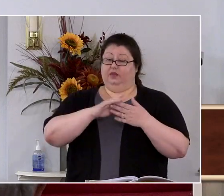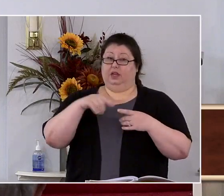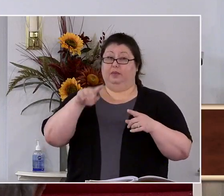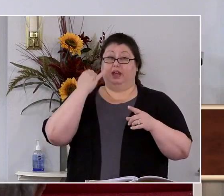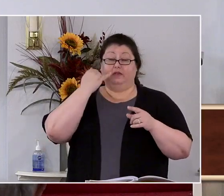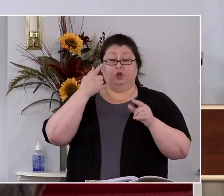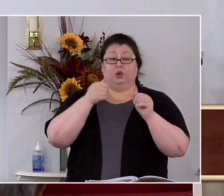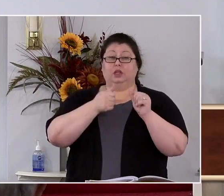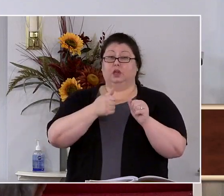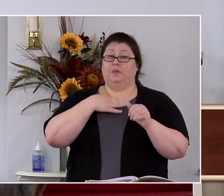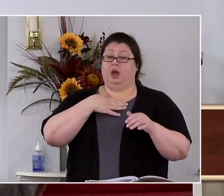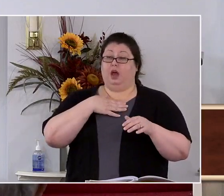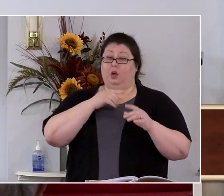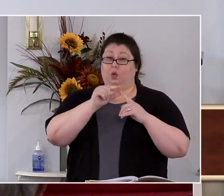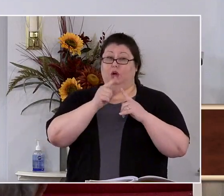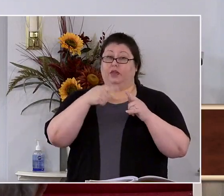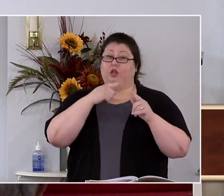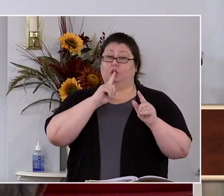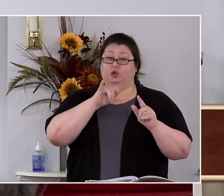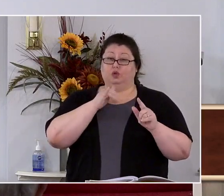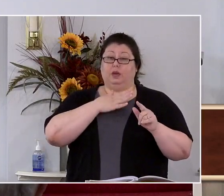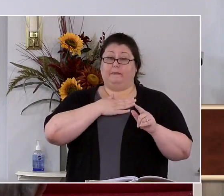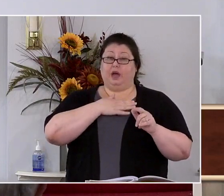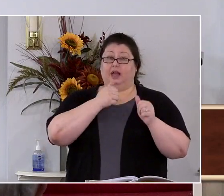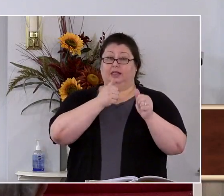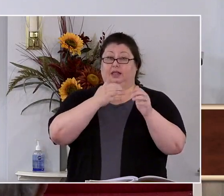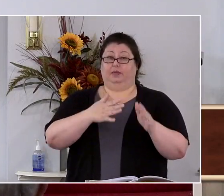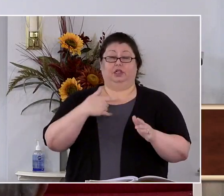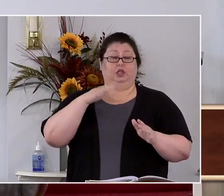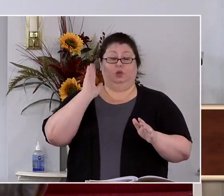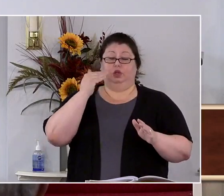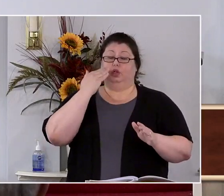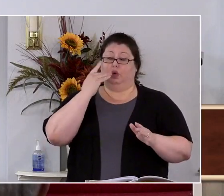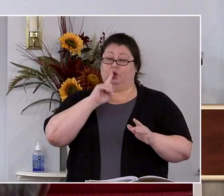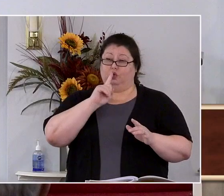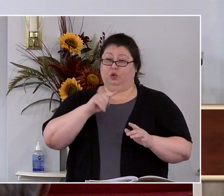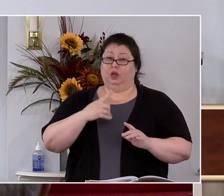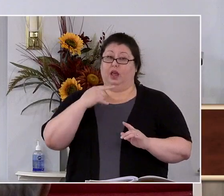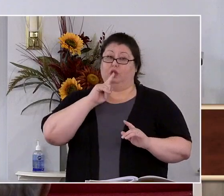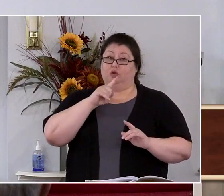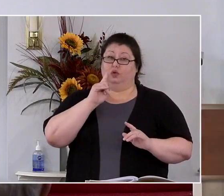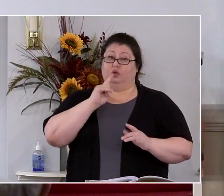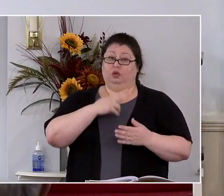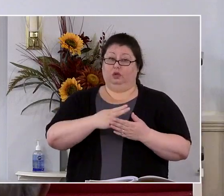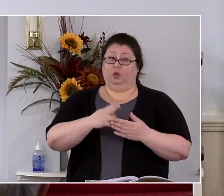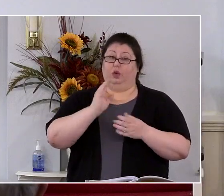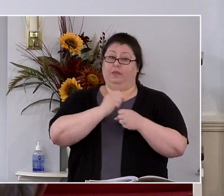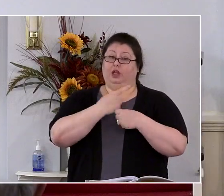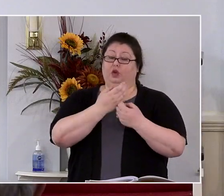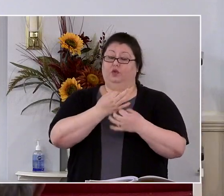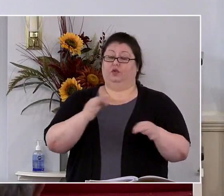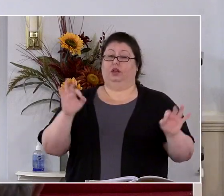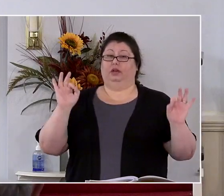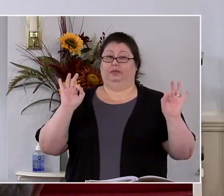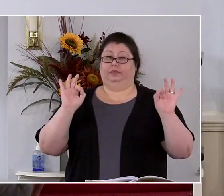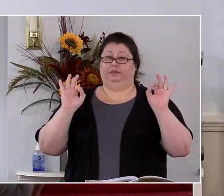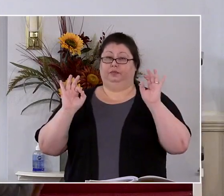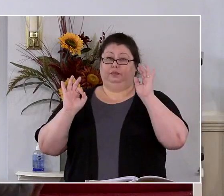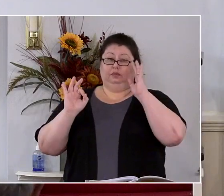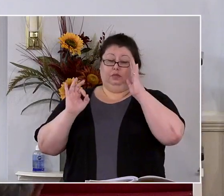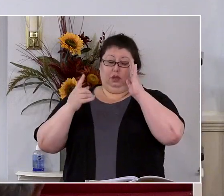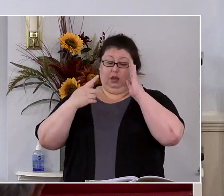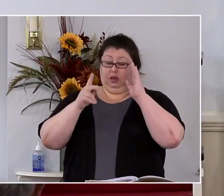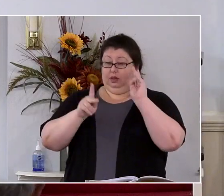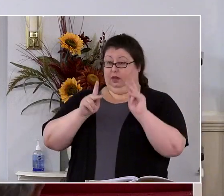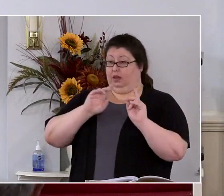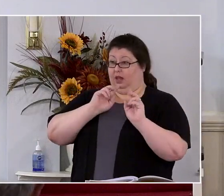you continue in my word, you are truly my disciples, and you will know the truth, and the truth will make you free." They